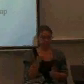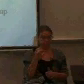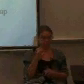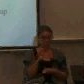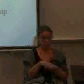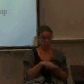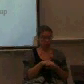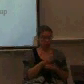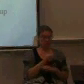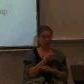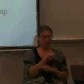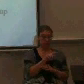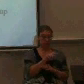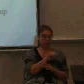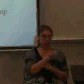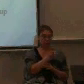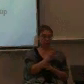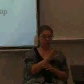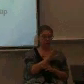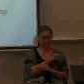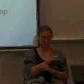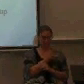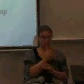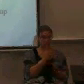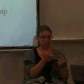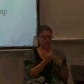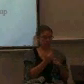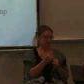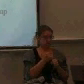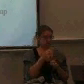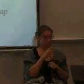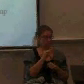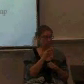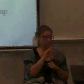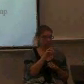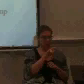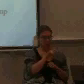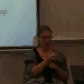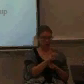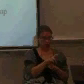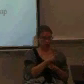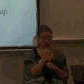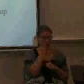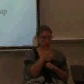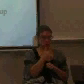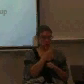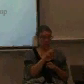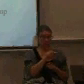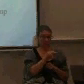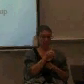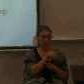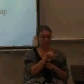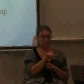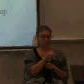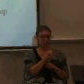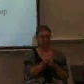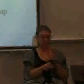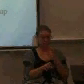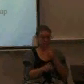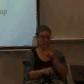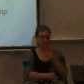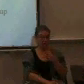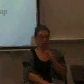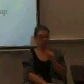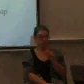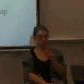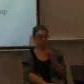historically on metabolic characteristics, which are derived from molecular, right? That is, if you have an enzyme for peroxidase, you've got the genes for